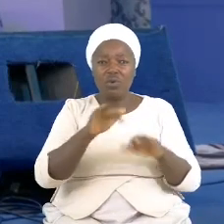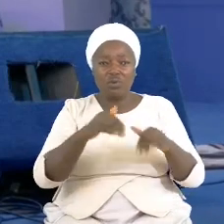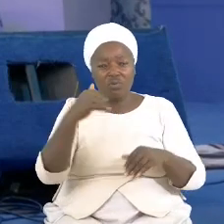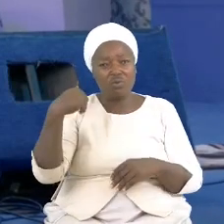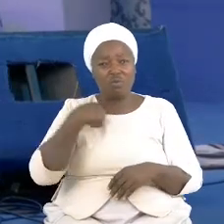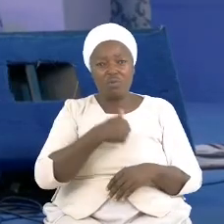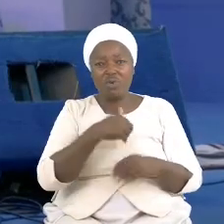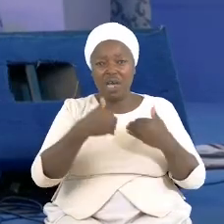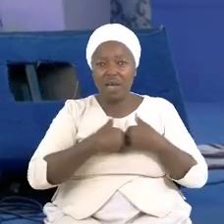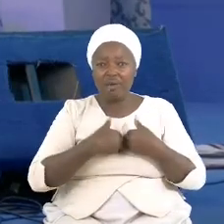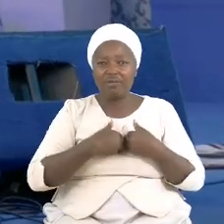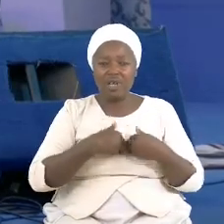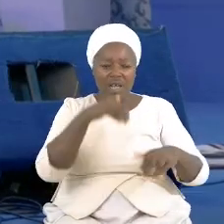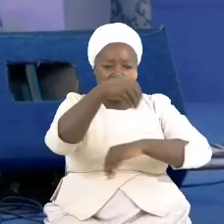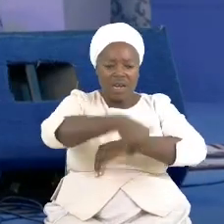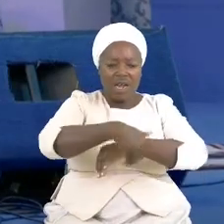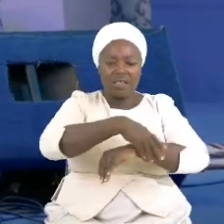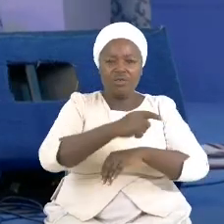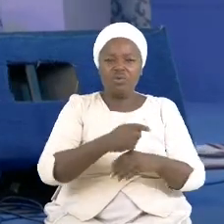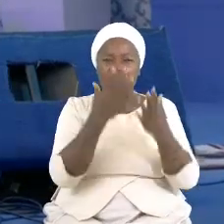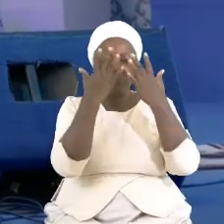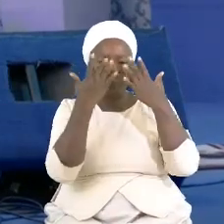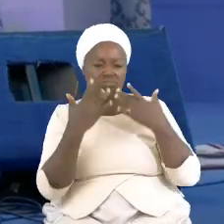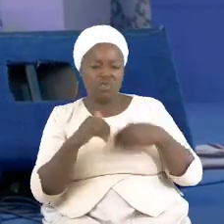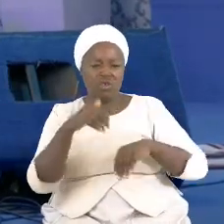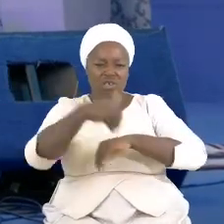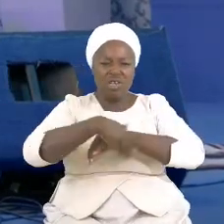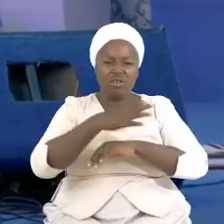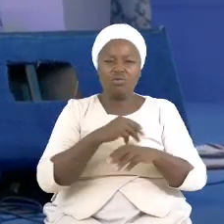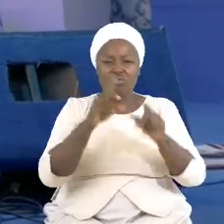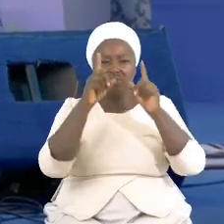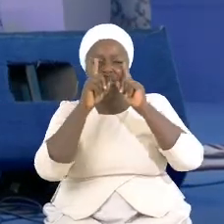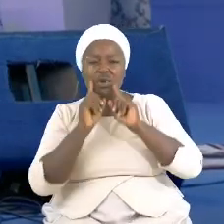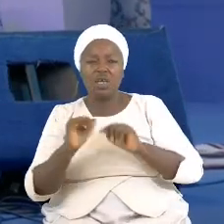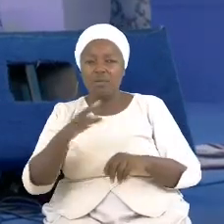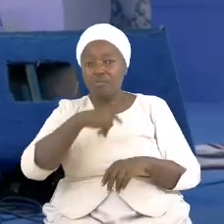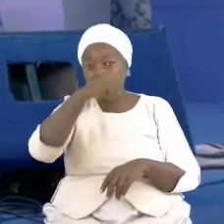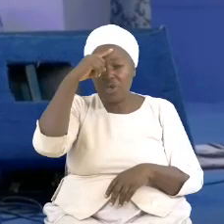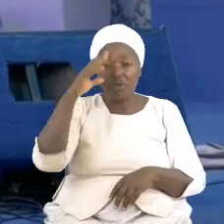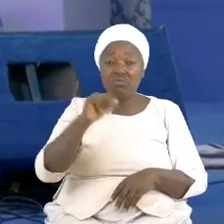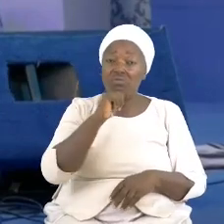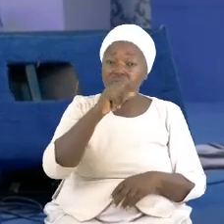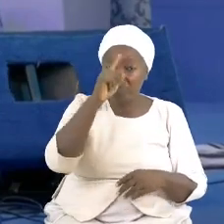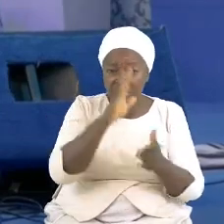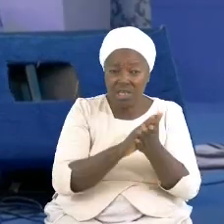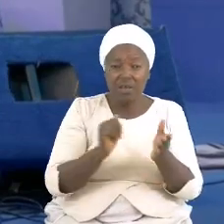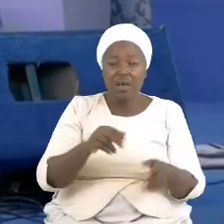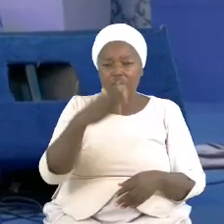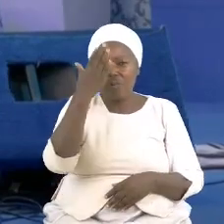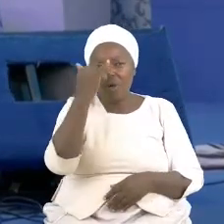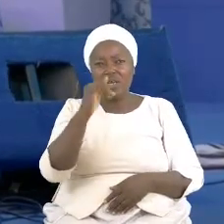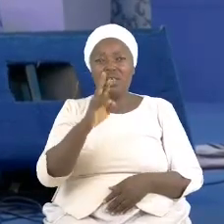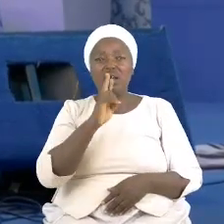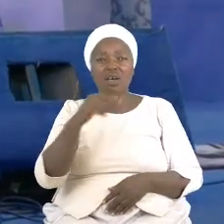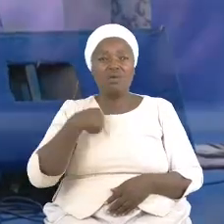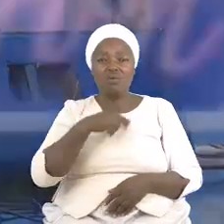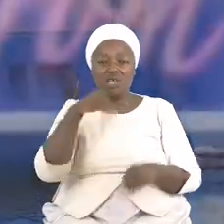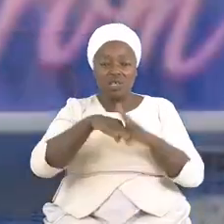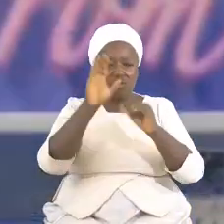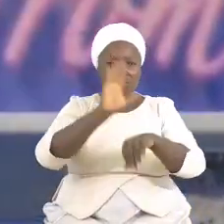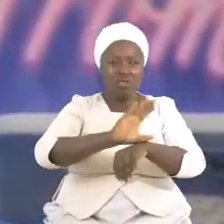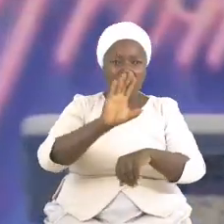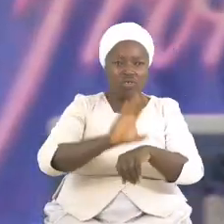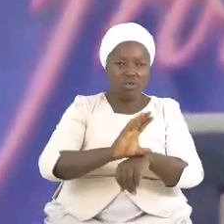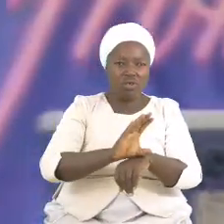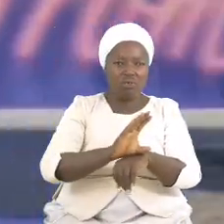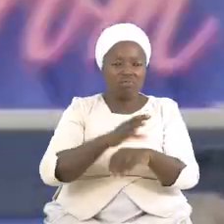of suffering, nights of weeping? Because of your unbelief. Why are we in church? Even though we